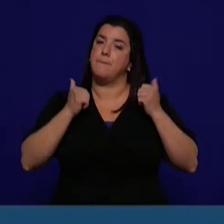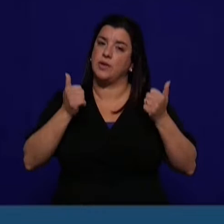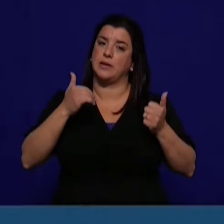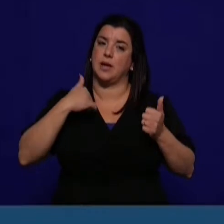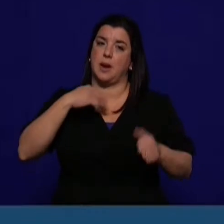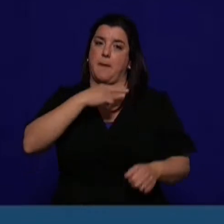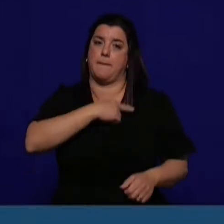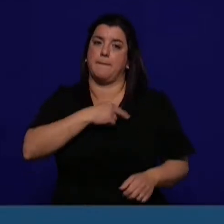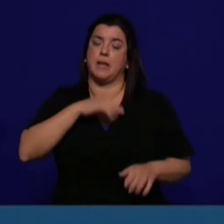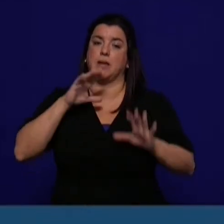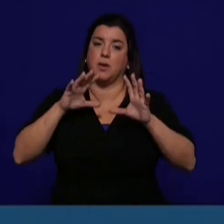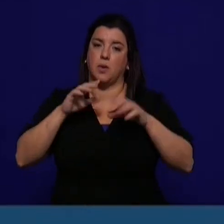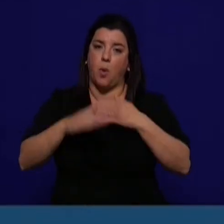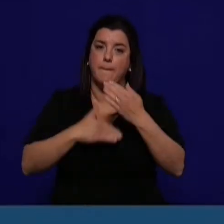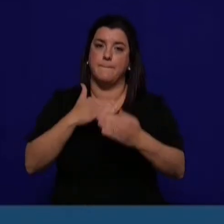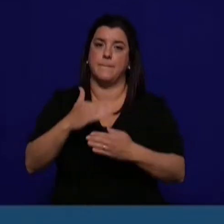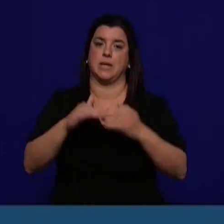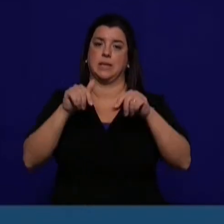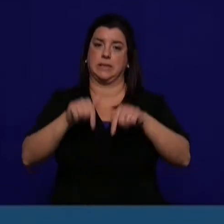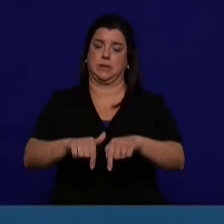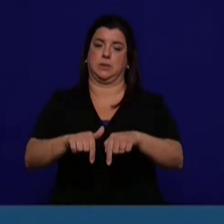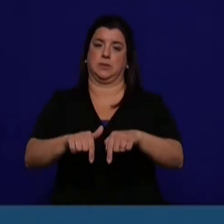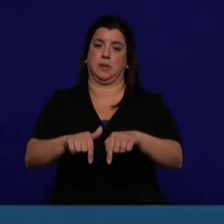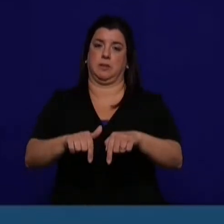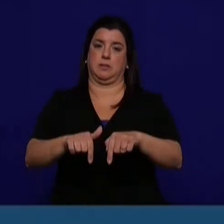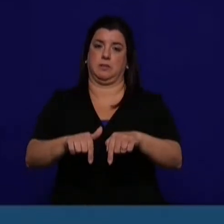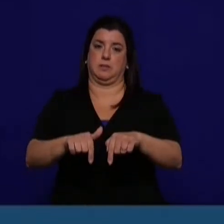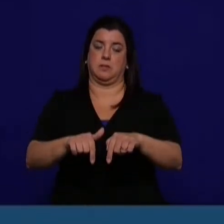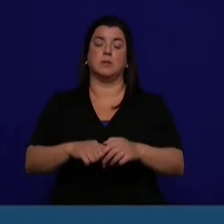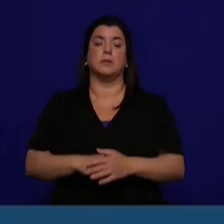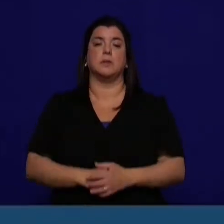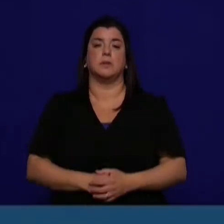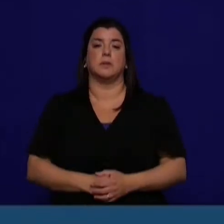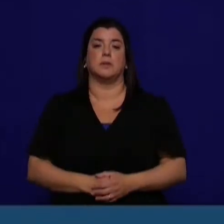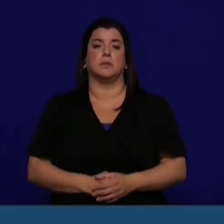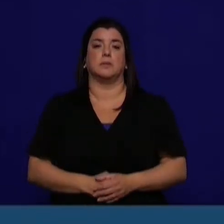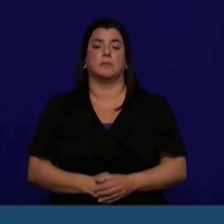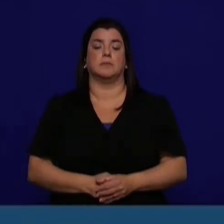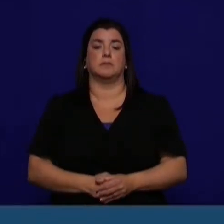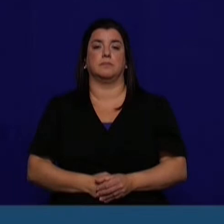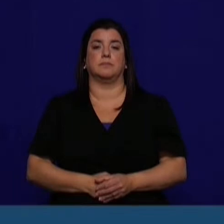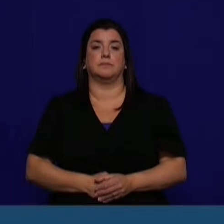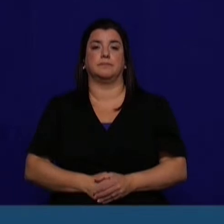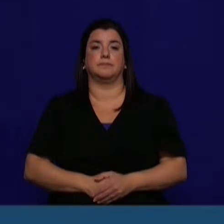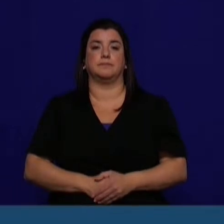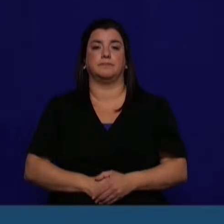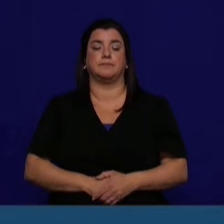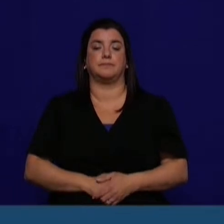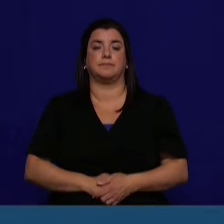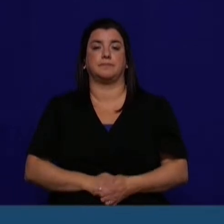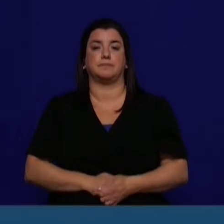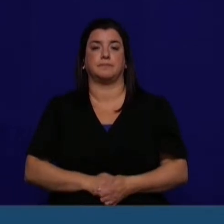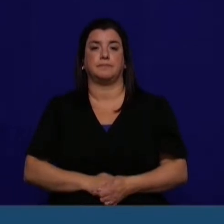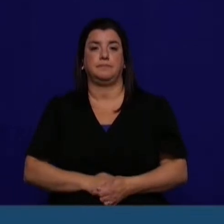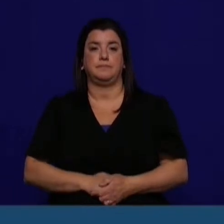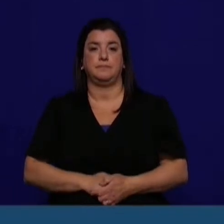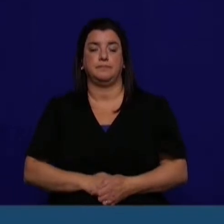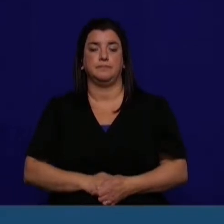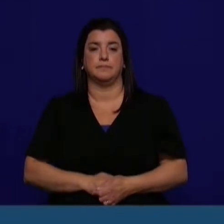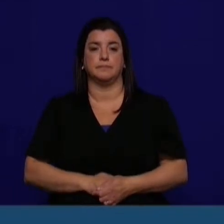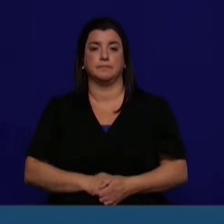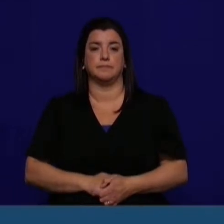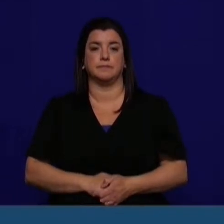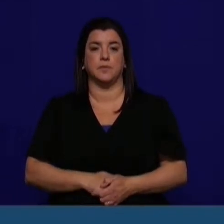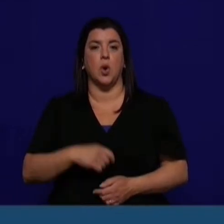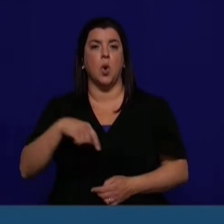Allura il-maskli fuq il-bajja għadhom obbligatorja u Malta. Newsbook? Il-wara nofsinhar